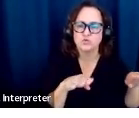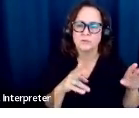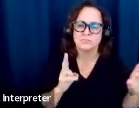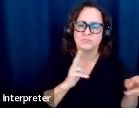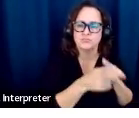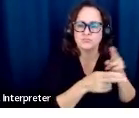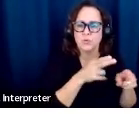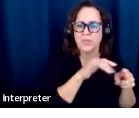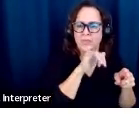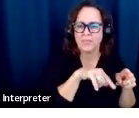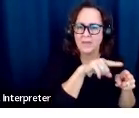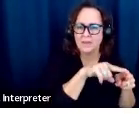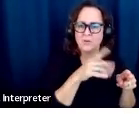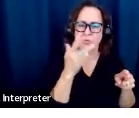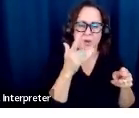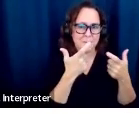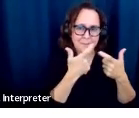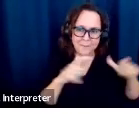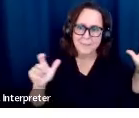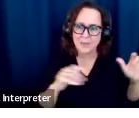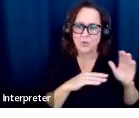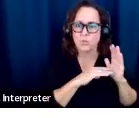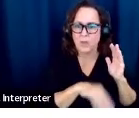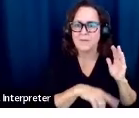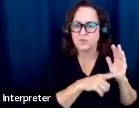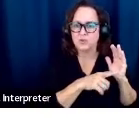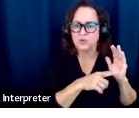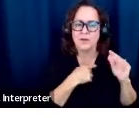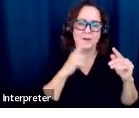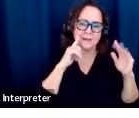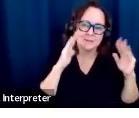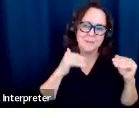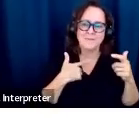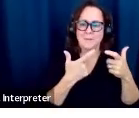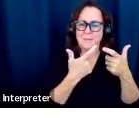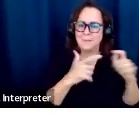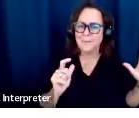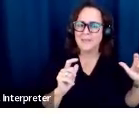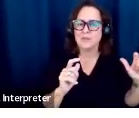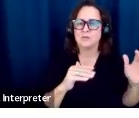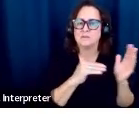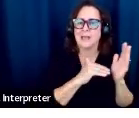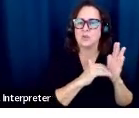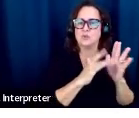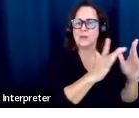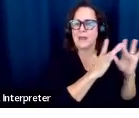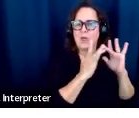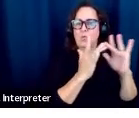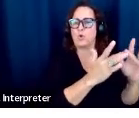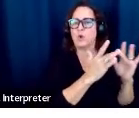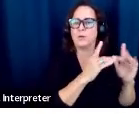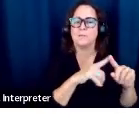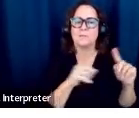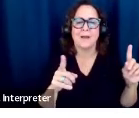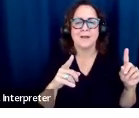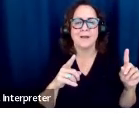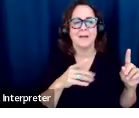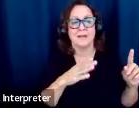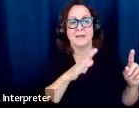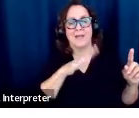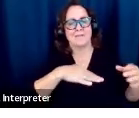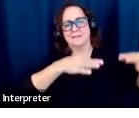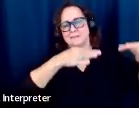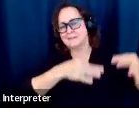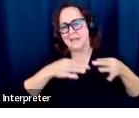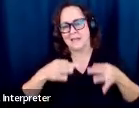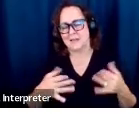waiver, because it's a bigger waiver. We would expect to have a bigger provider network. But we haven't made any decisions at this